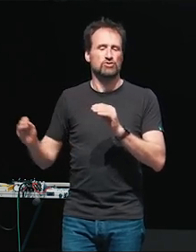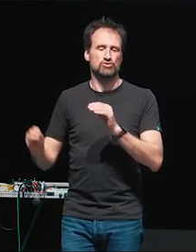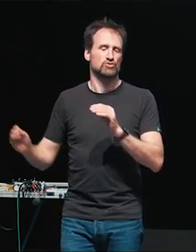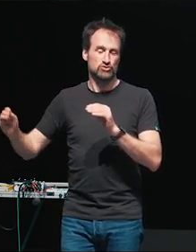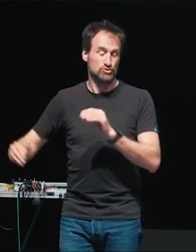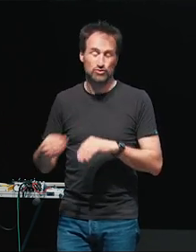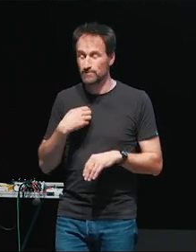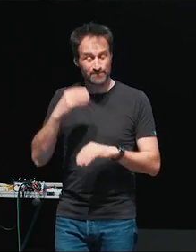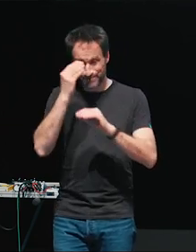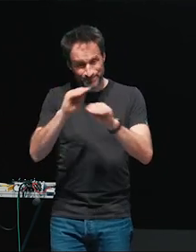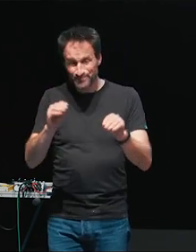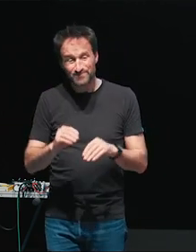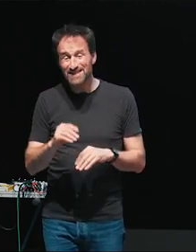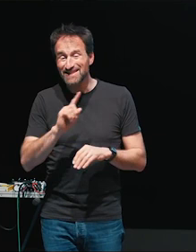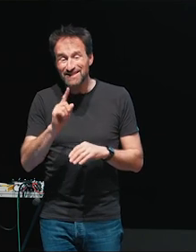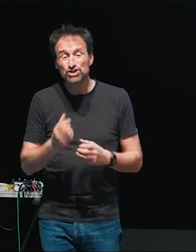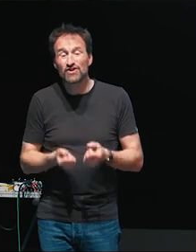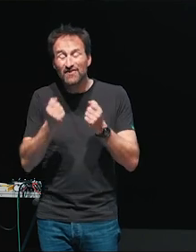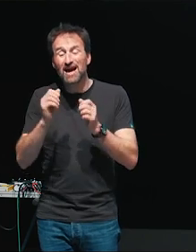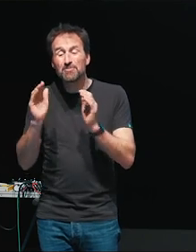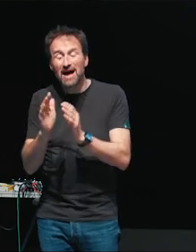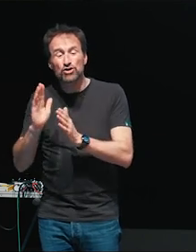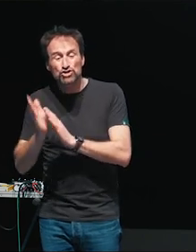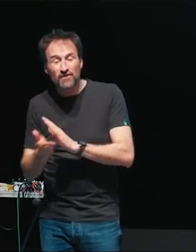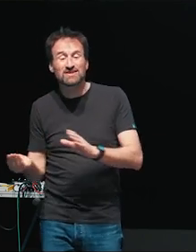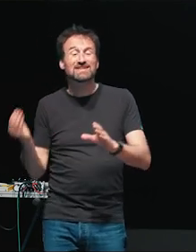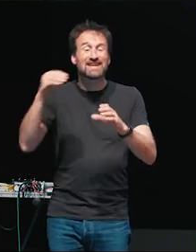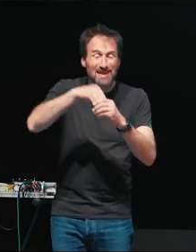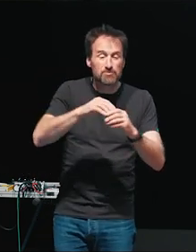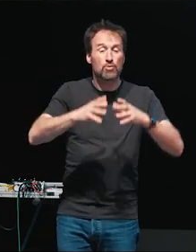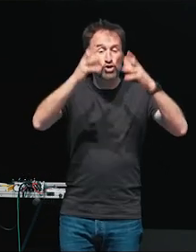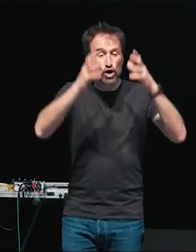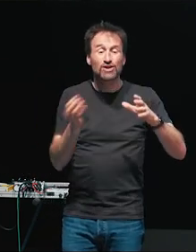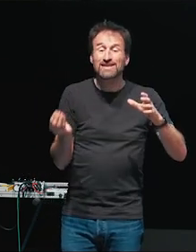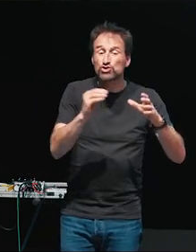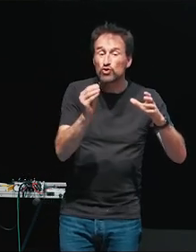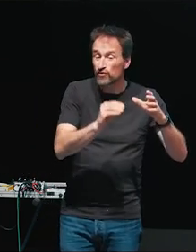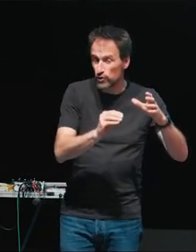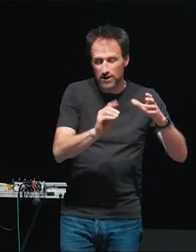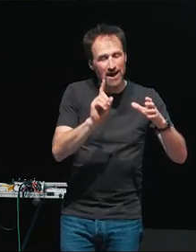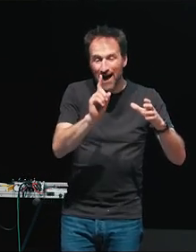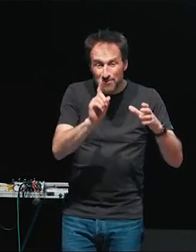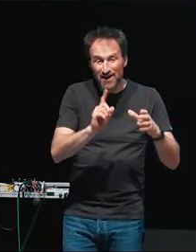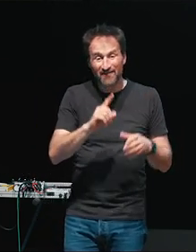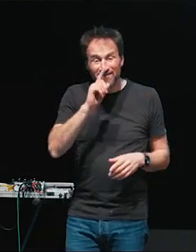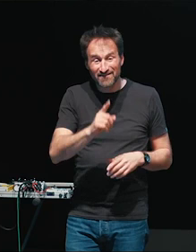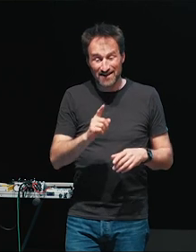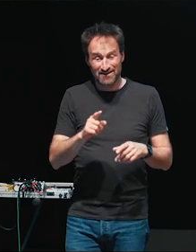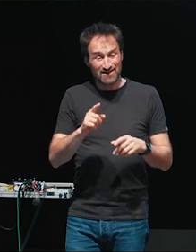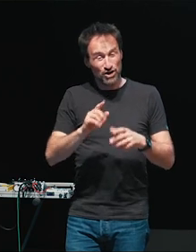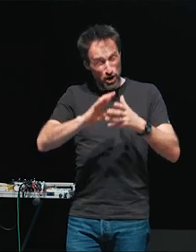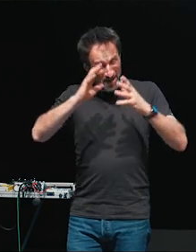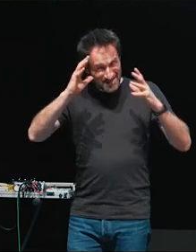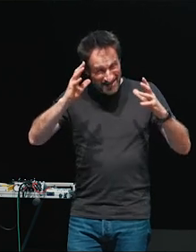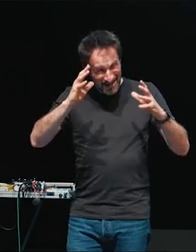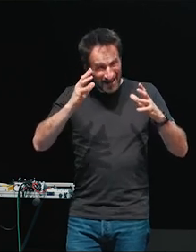add a microservices to a monolith, but the overall code complexity and the way in which you have to figure out so many things,